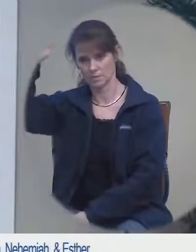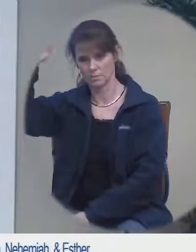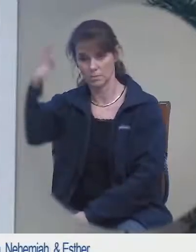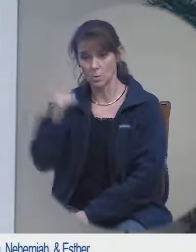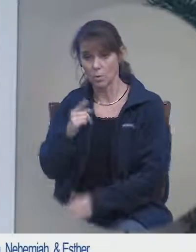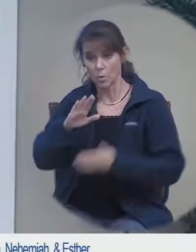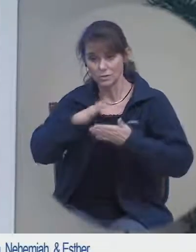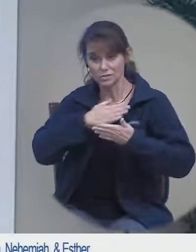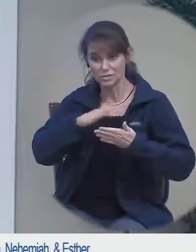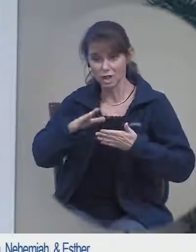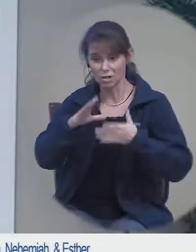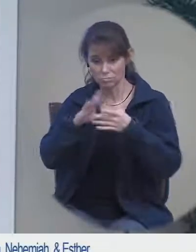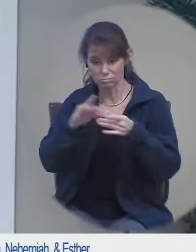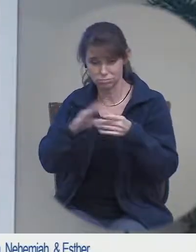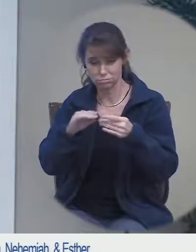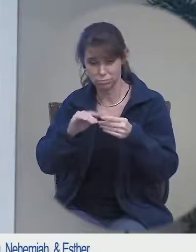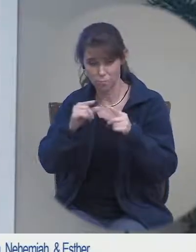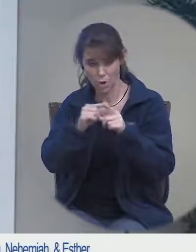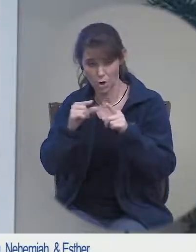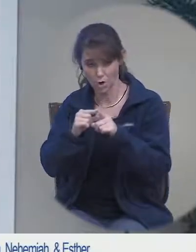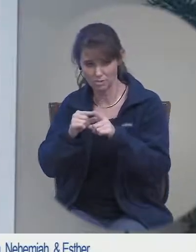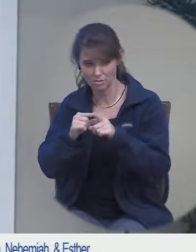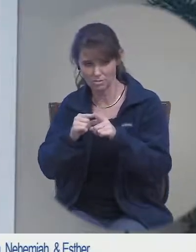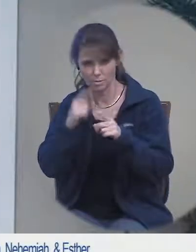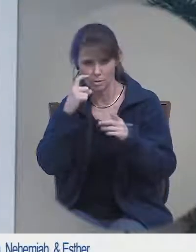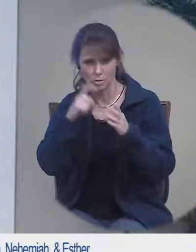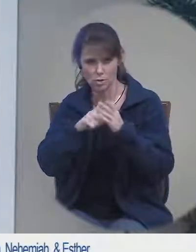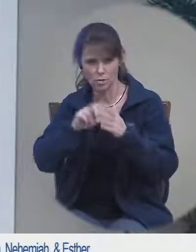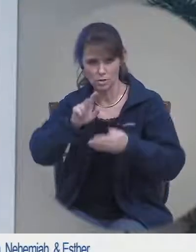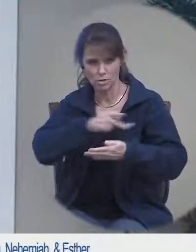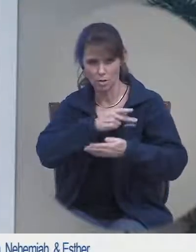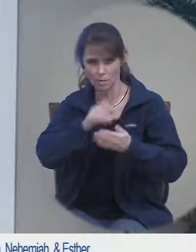of this very act. If you'll look over to Psalm 48.